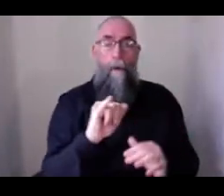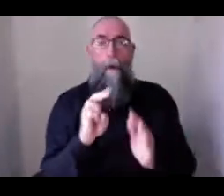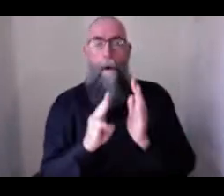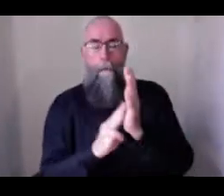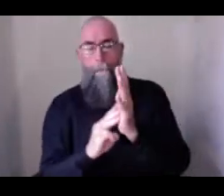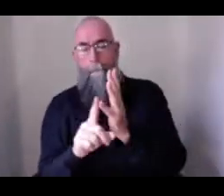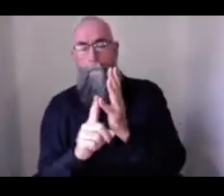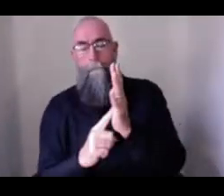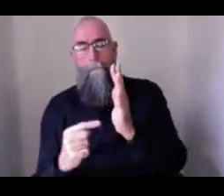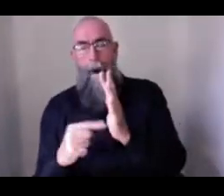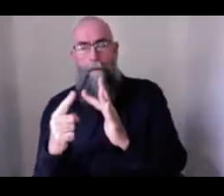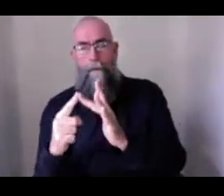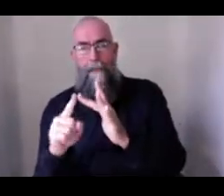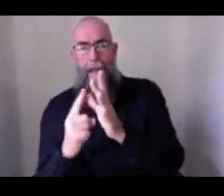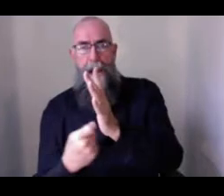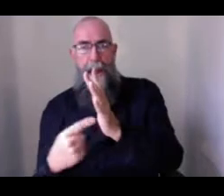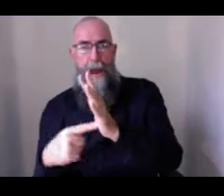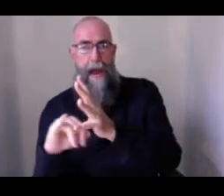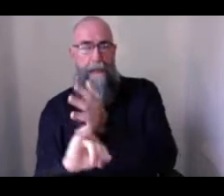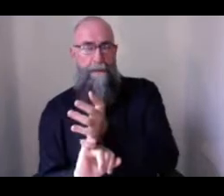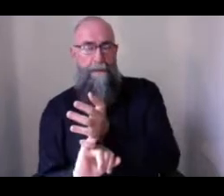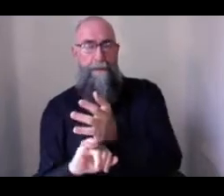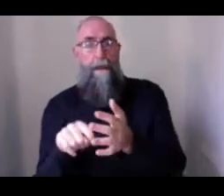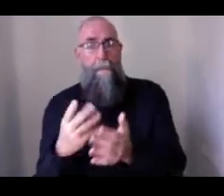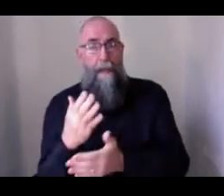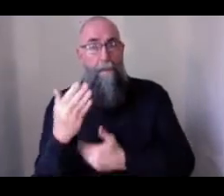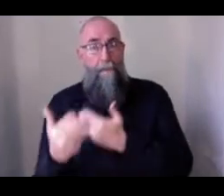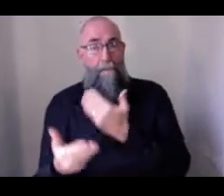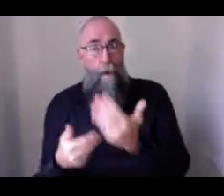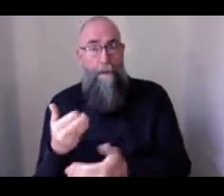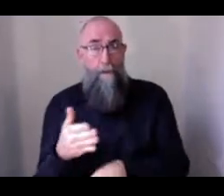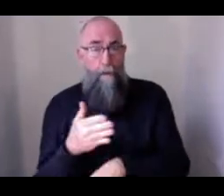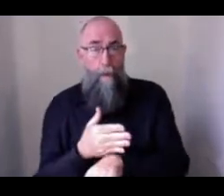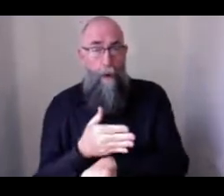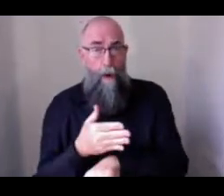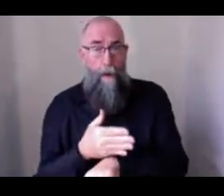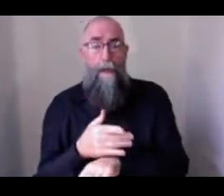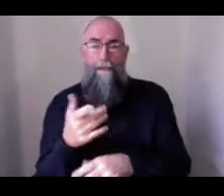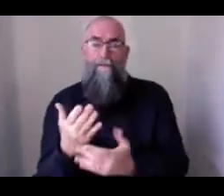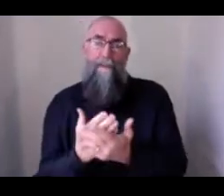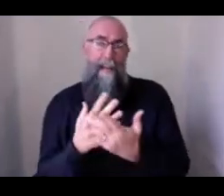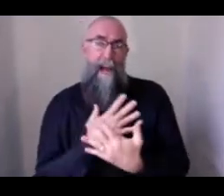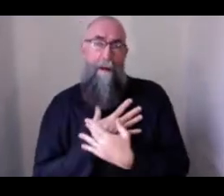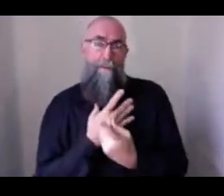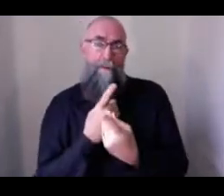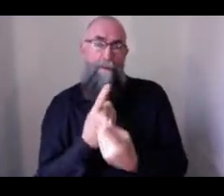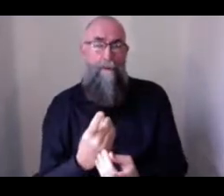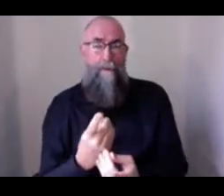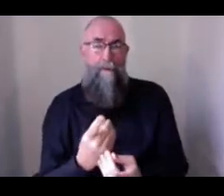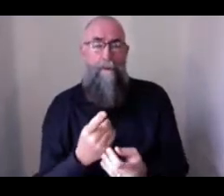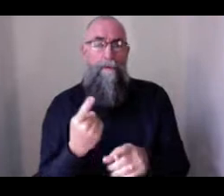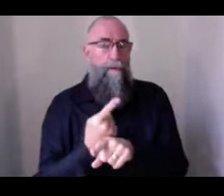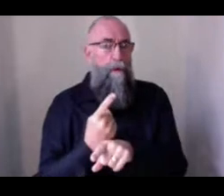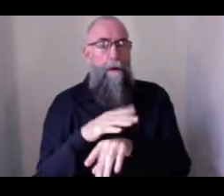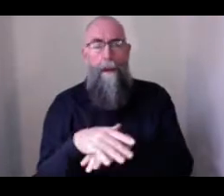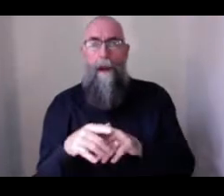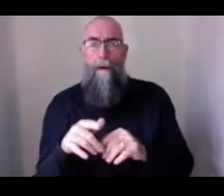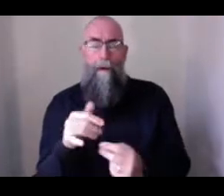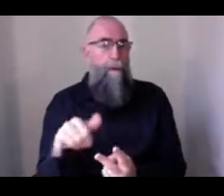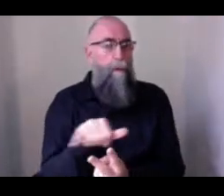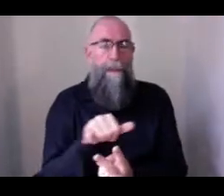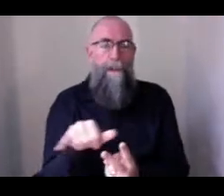work, it's up to you where you, I assume when you're saying which art form, it's about which art form board you would